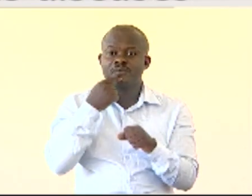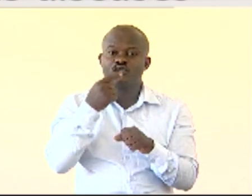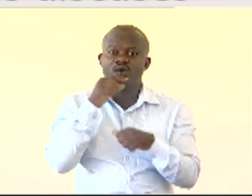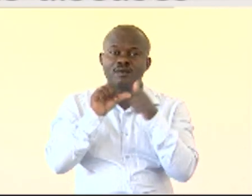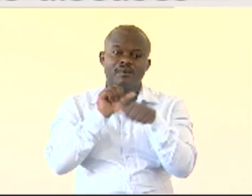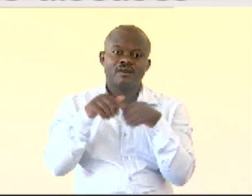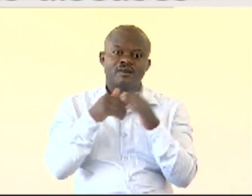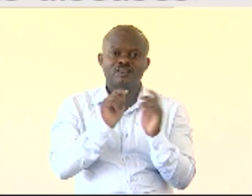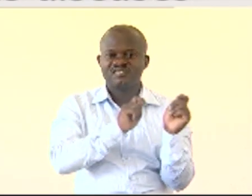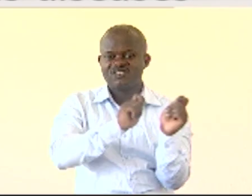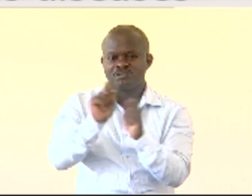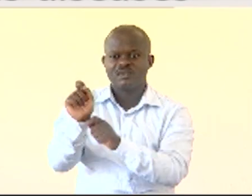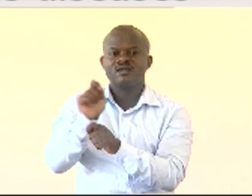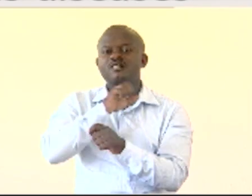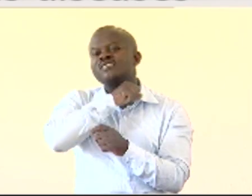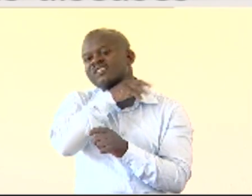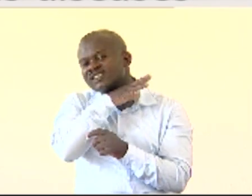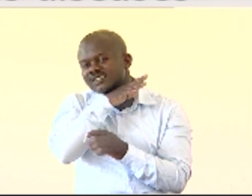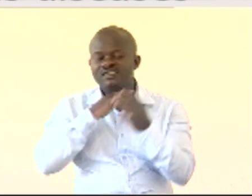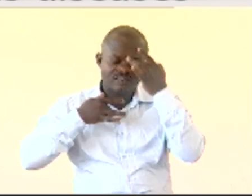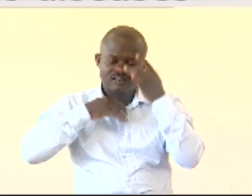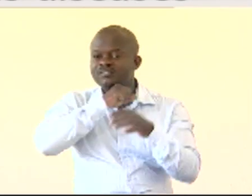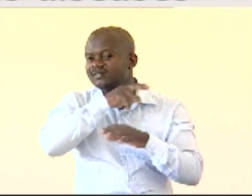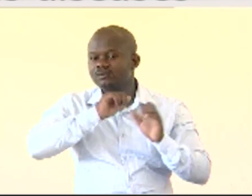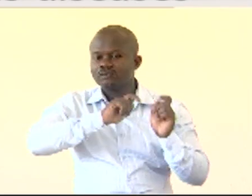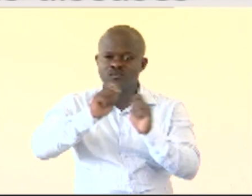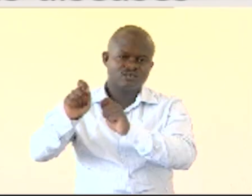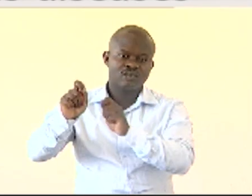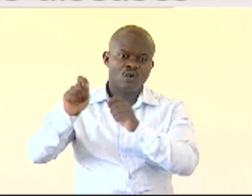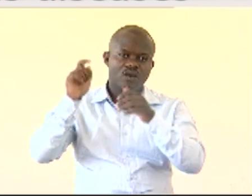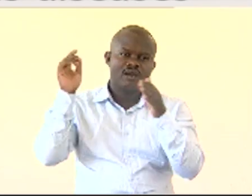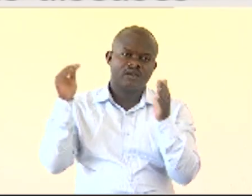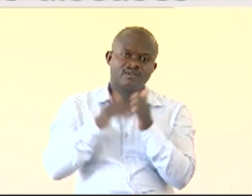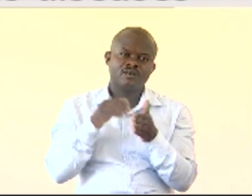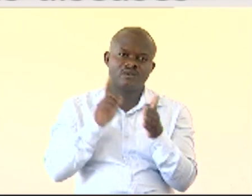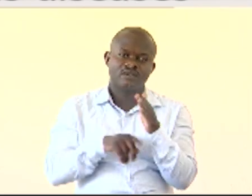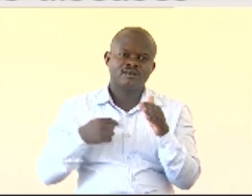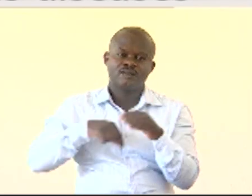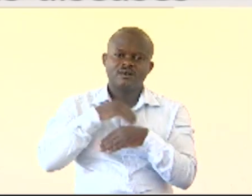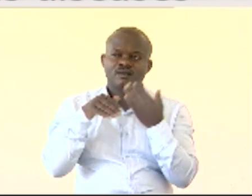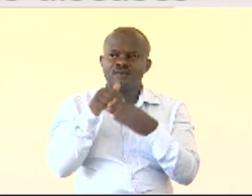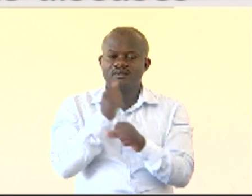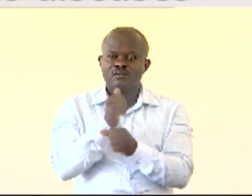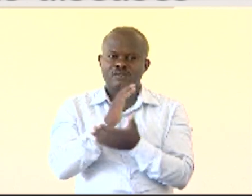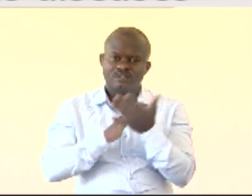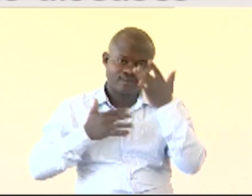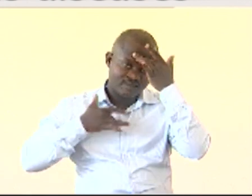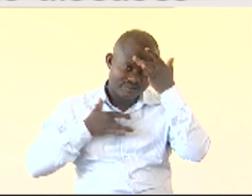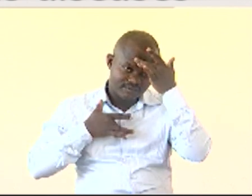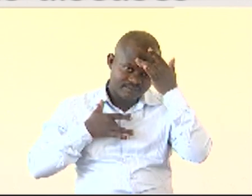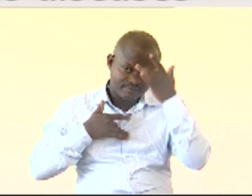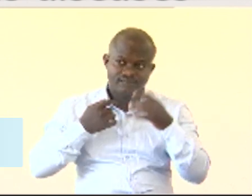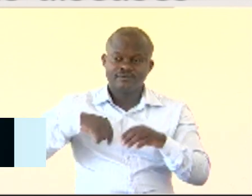about transmissible diseases, and even what are the hosts that can just host some of the diseases. We